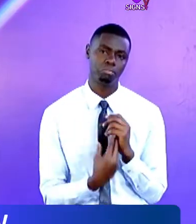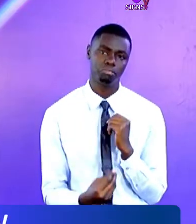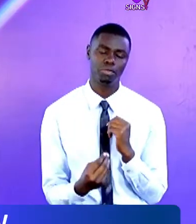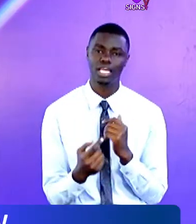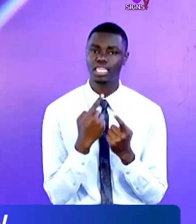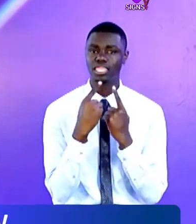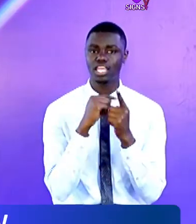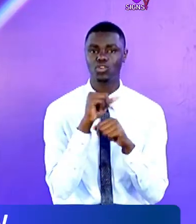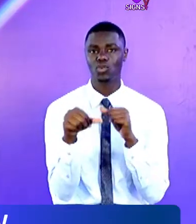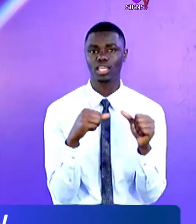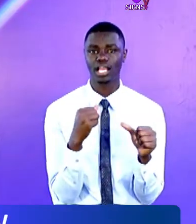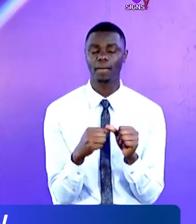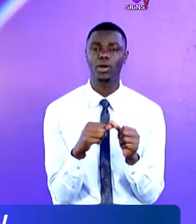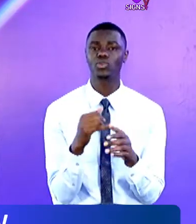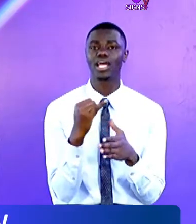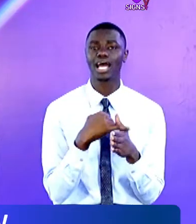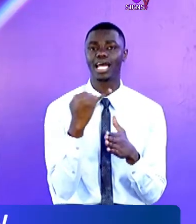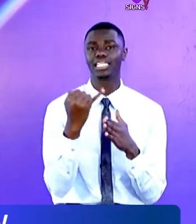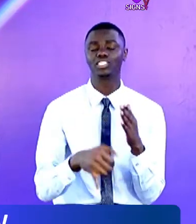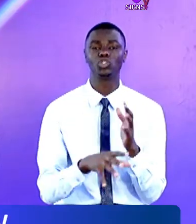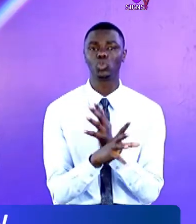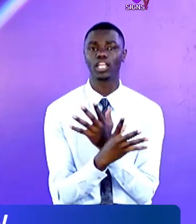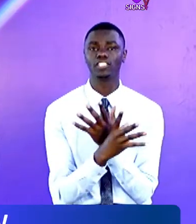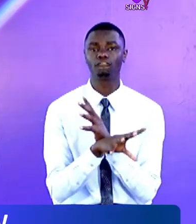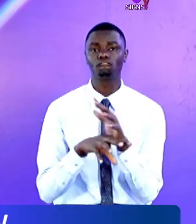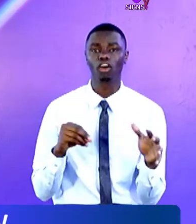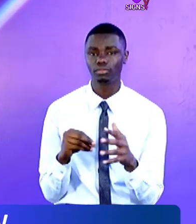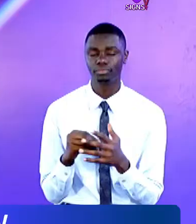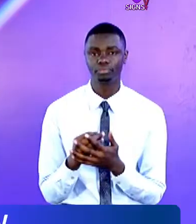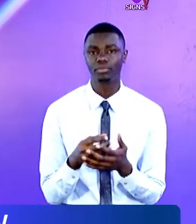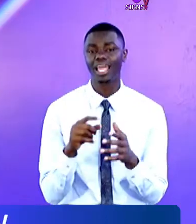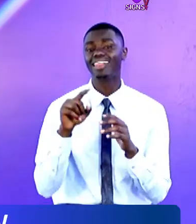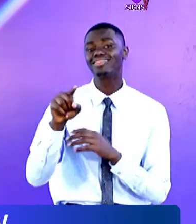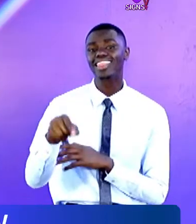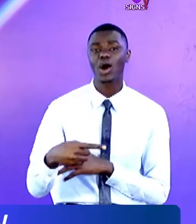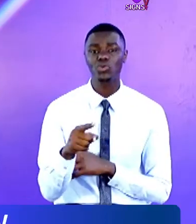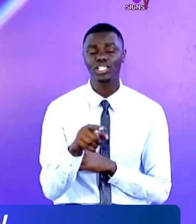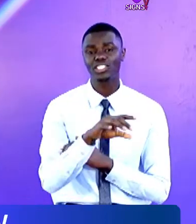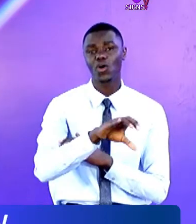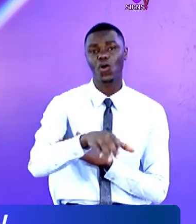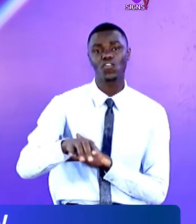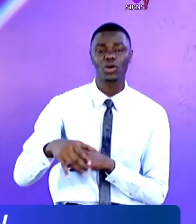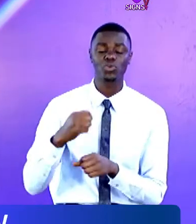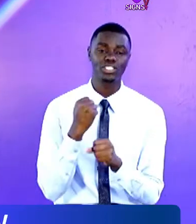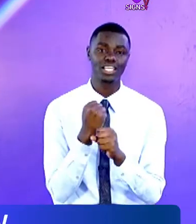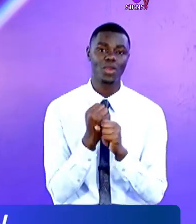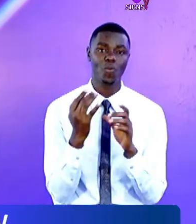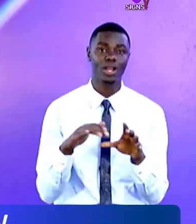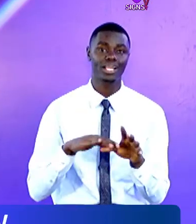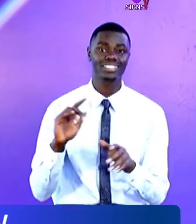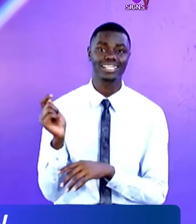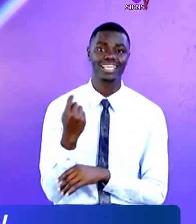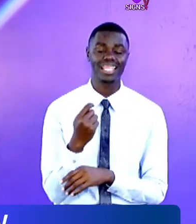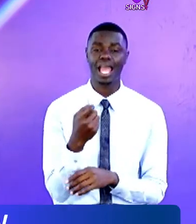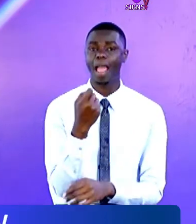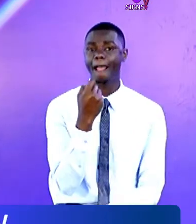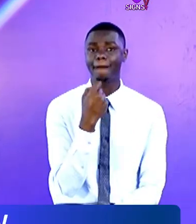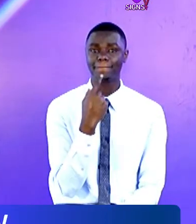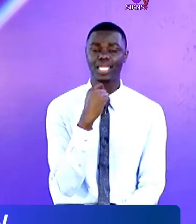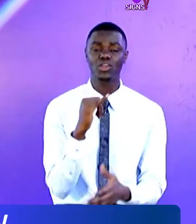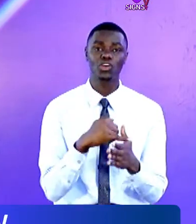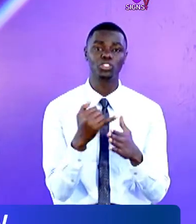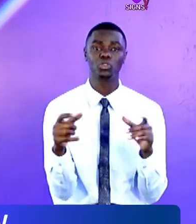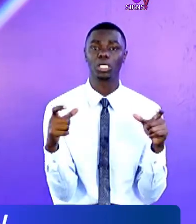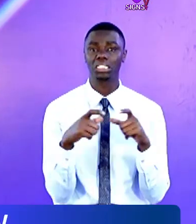are talking about an insurance ripoff. Now, for thousands of county workers across Kenya, medical insurance